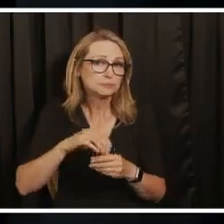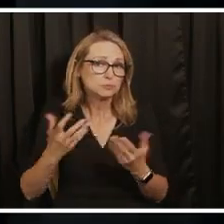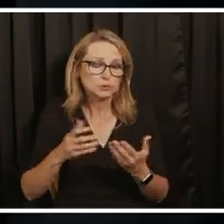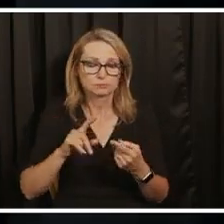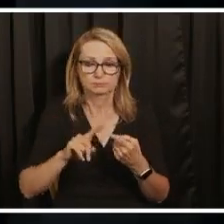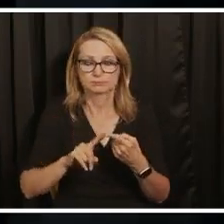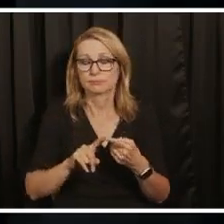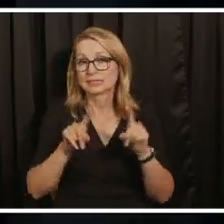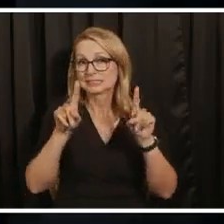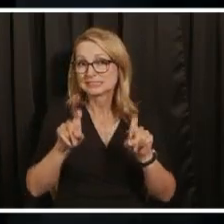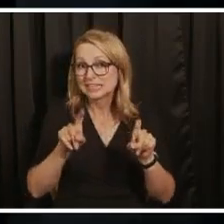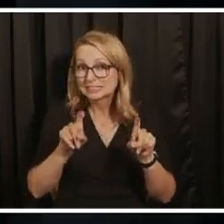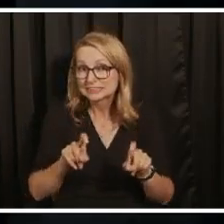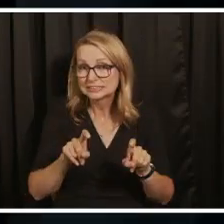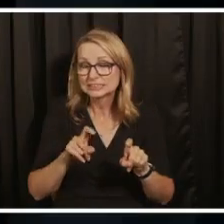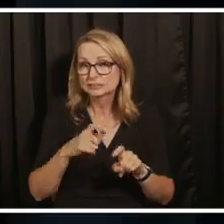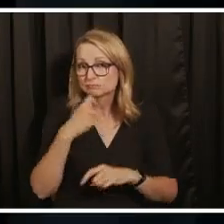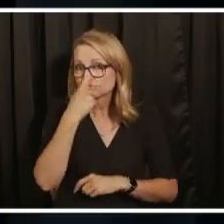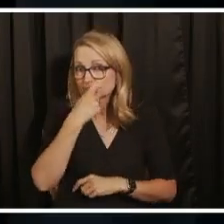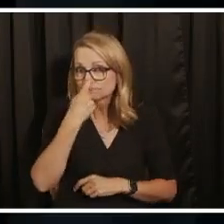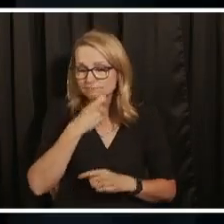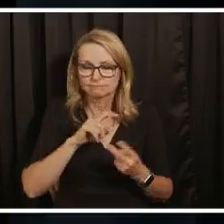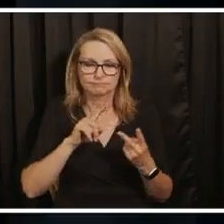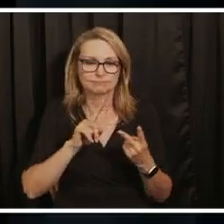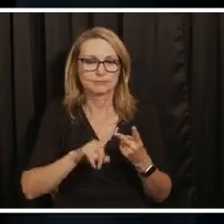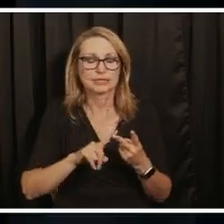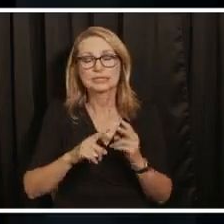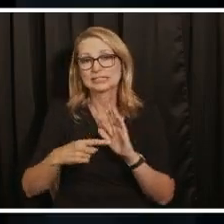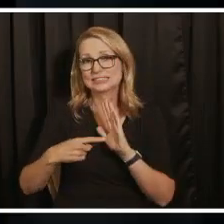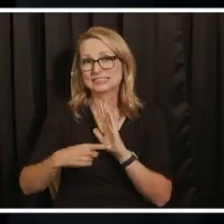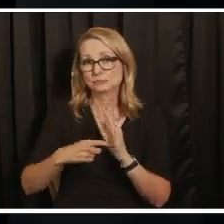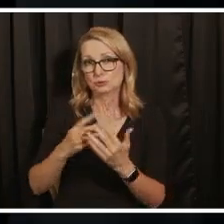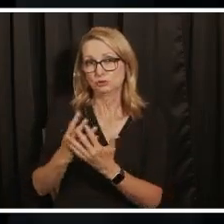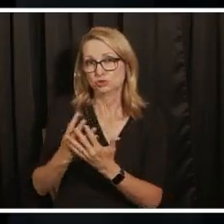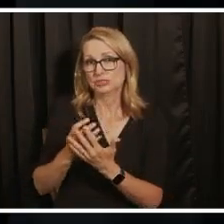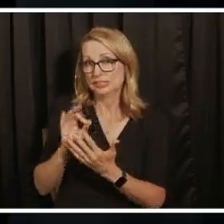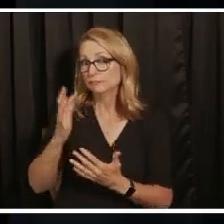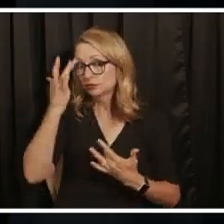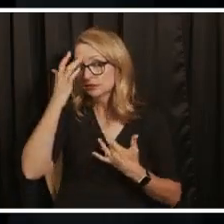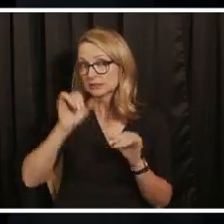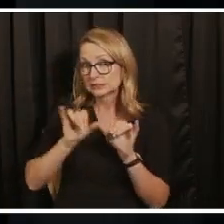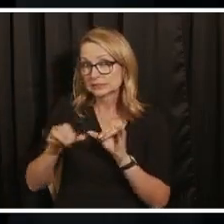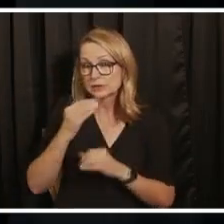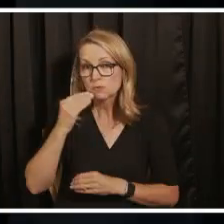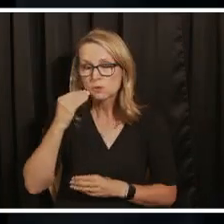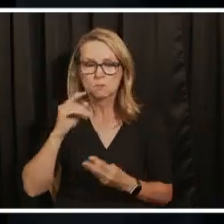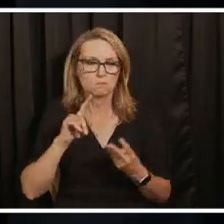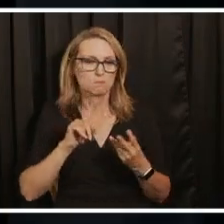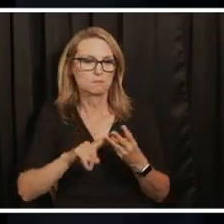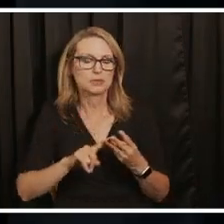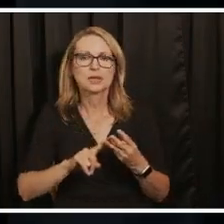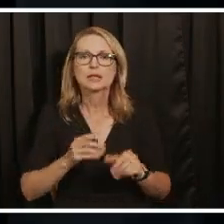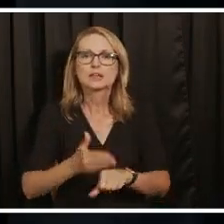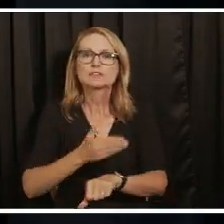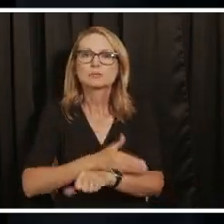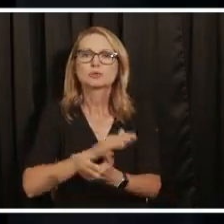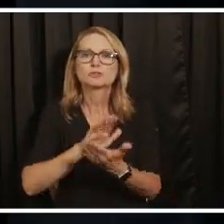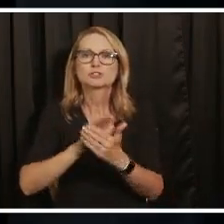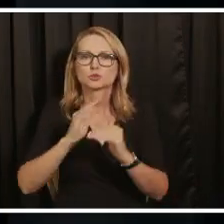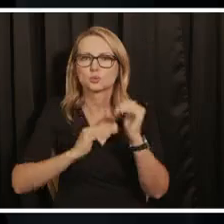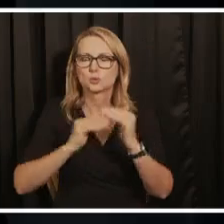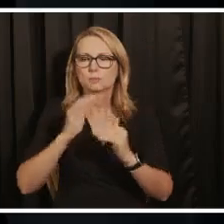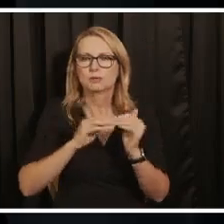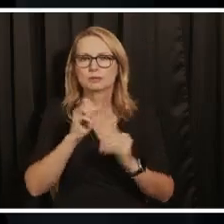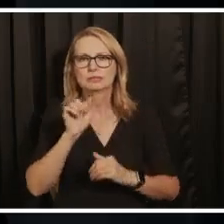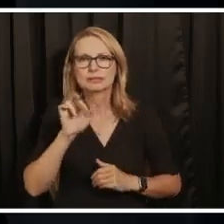testing, symptom screening, staying home when sick, ventilation upgrades, mask wearing, social